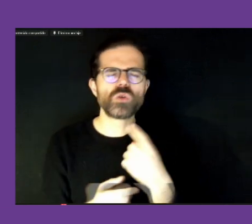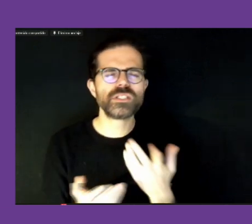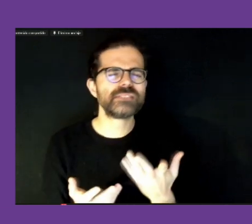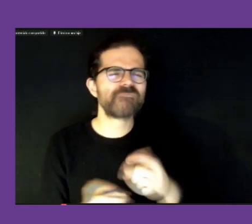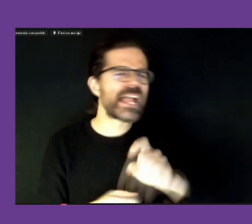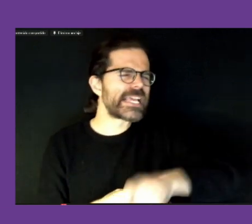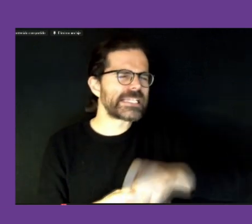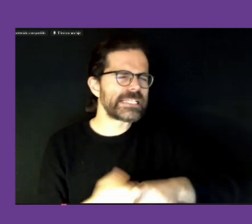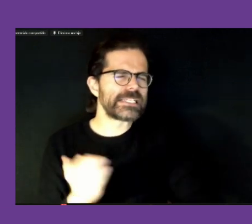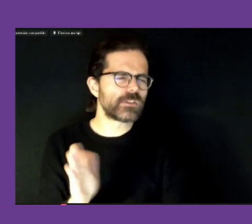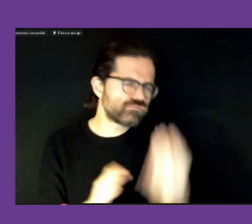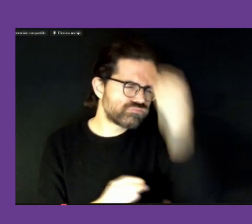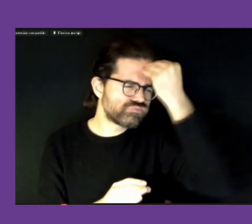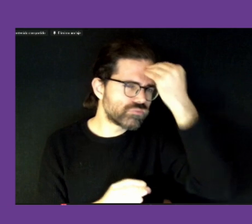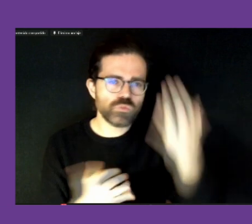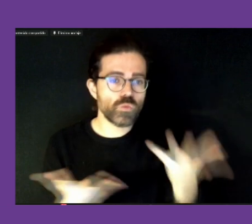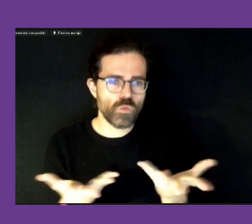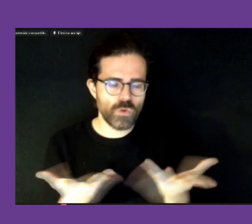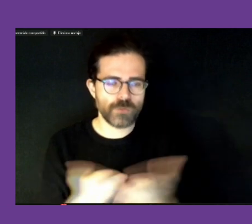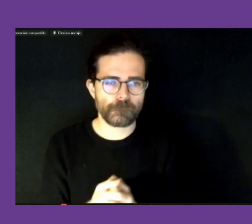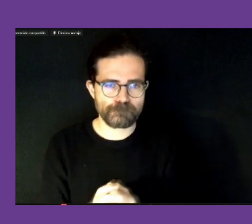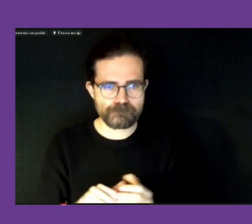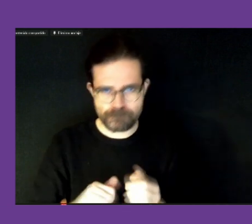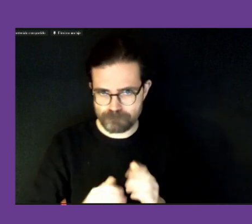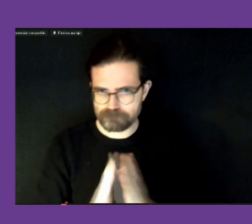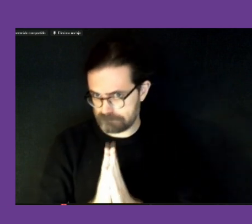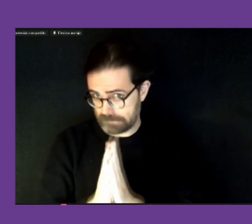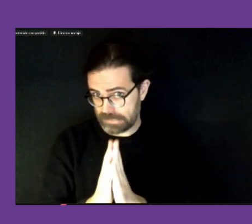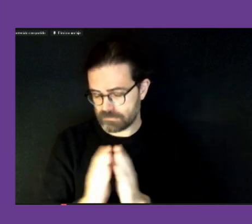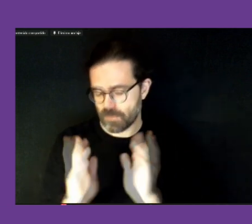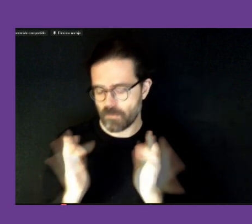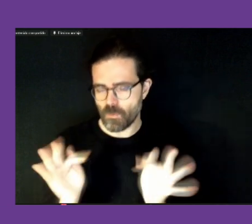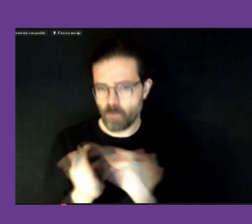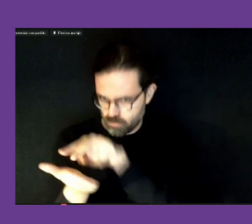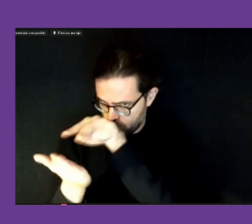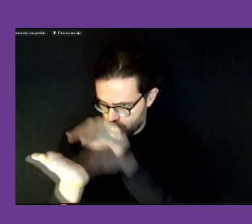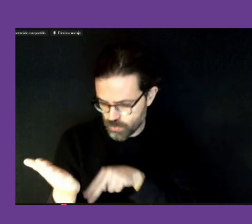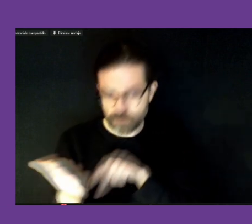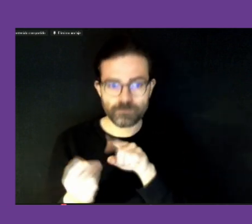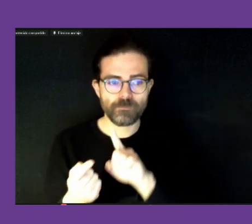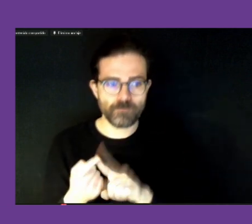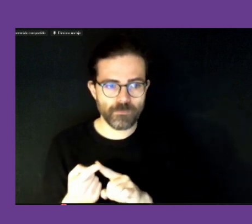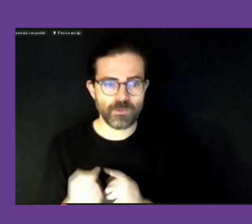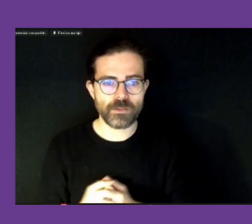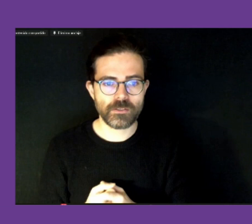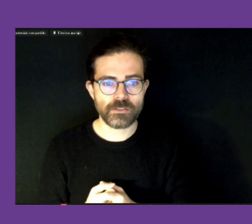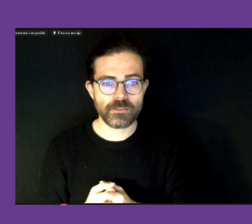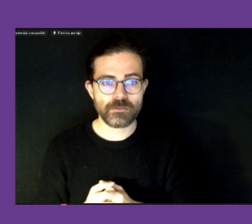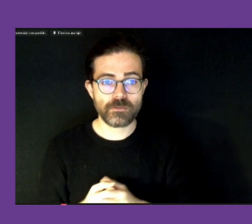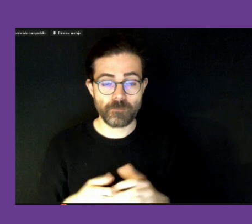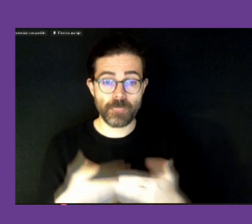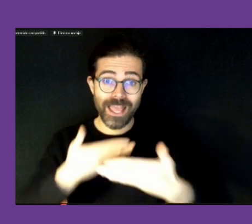me read you one of those requirements. It says, for side clearance and maneuvering space at